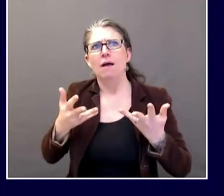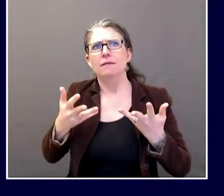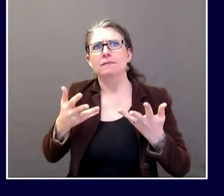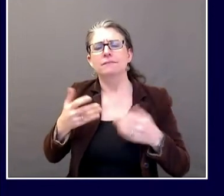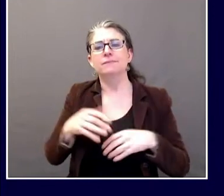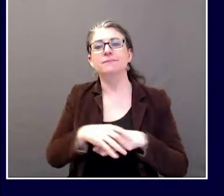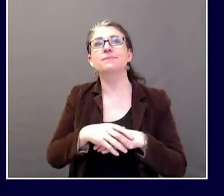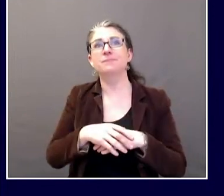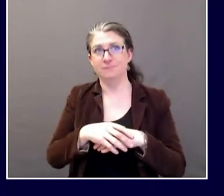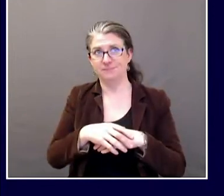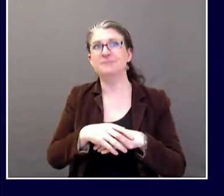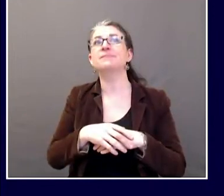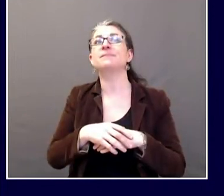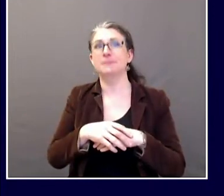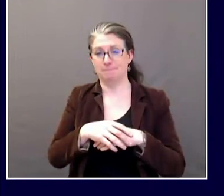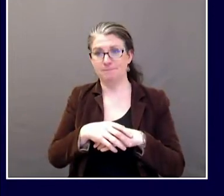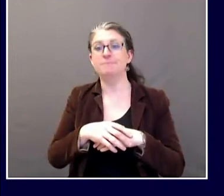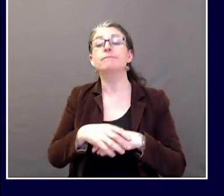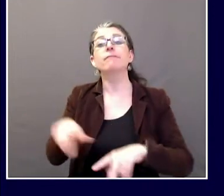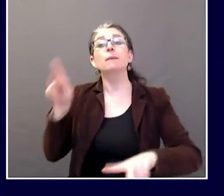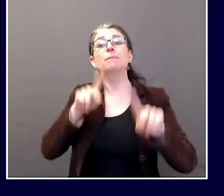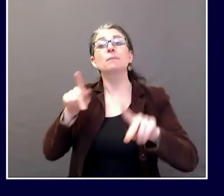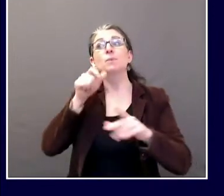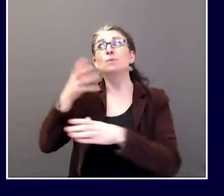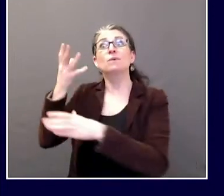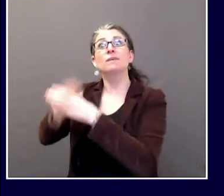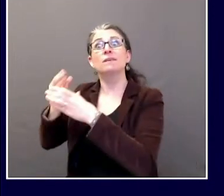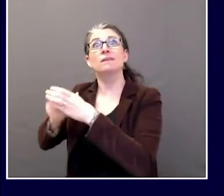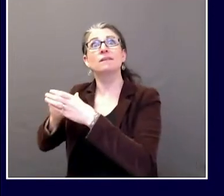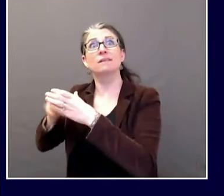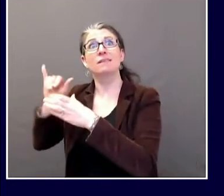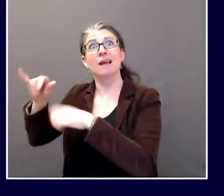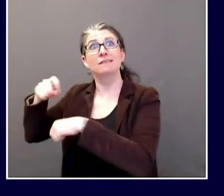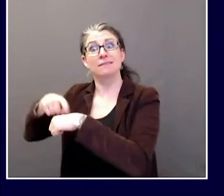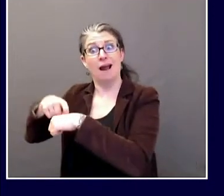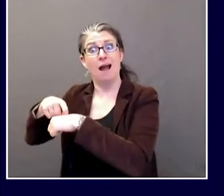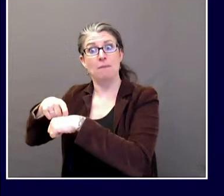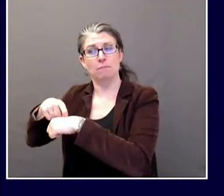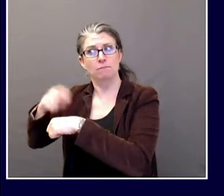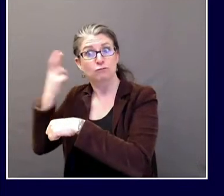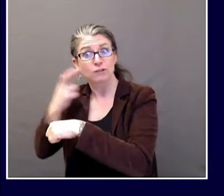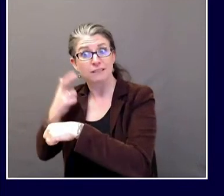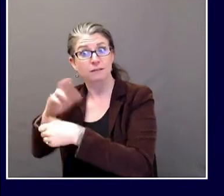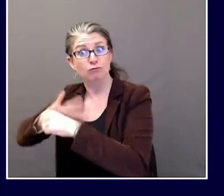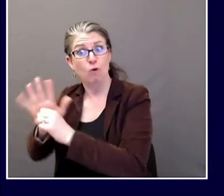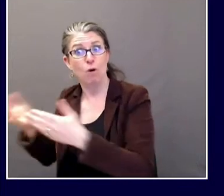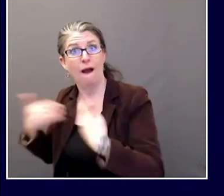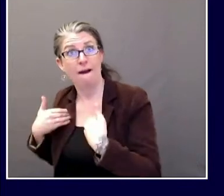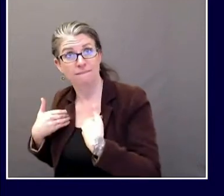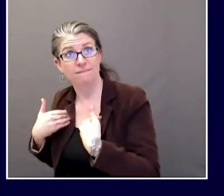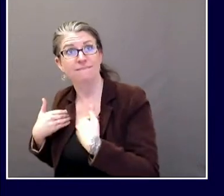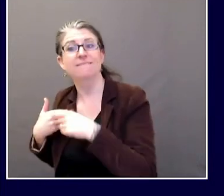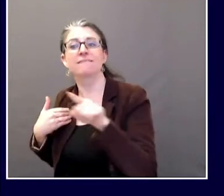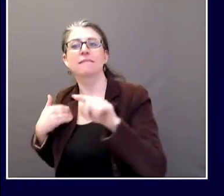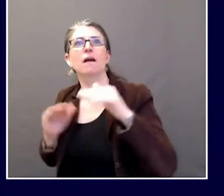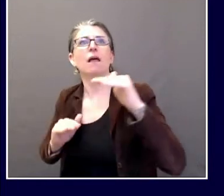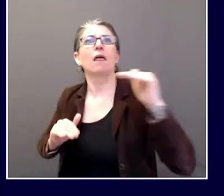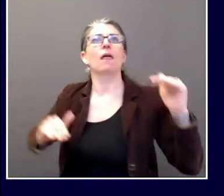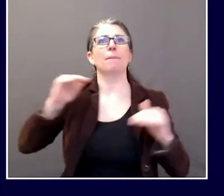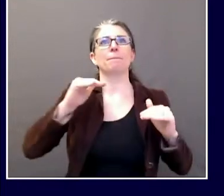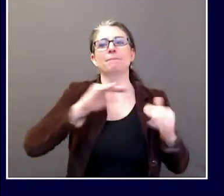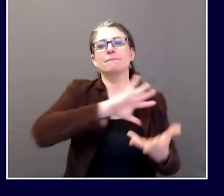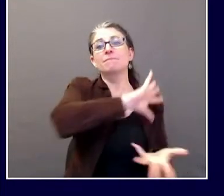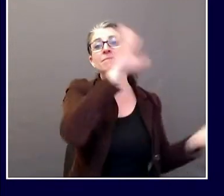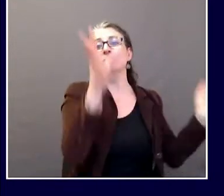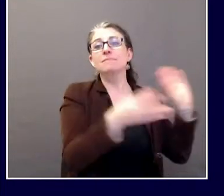May then stood at 87,000 people. But now, with over 422,000